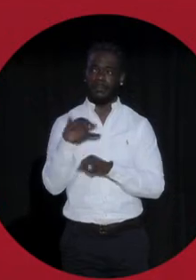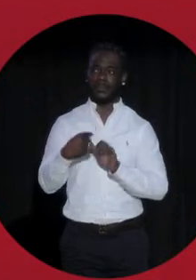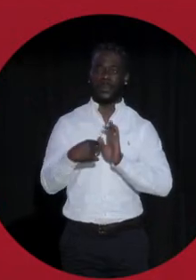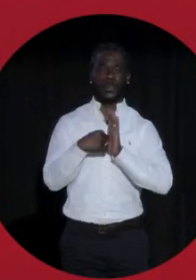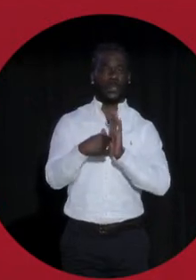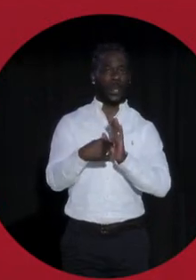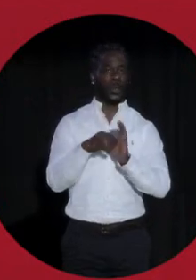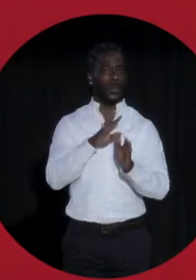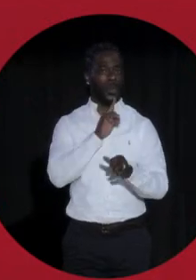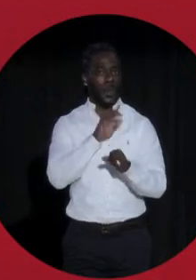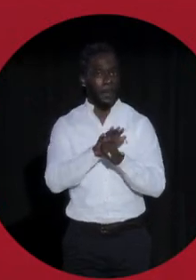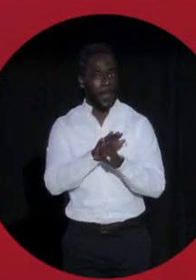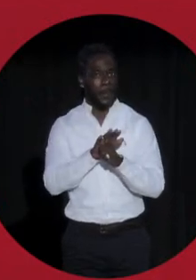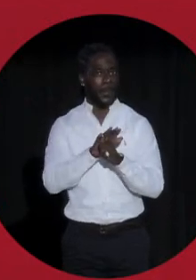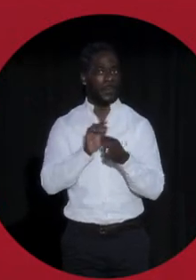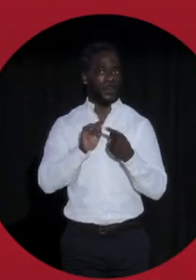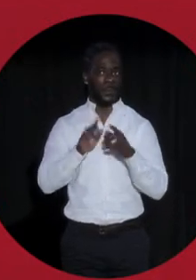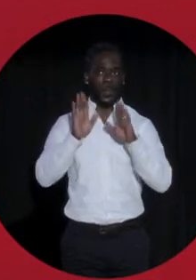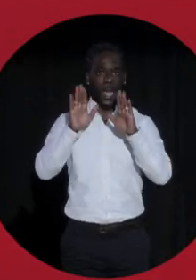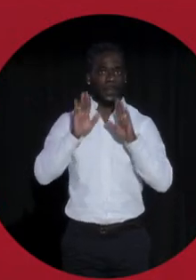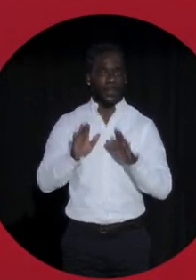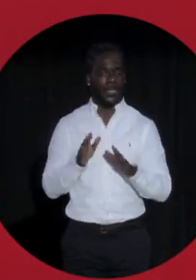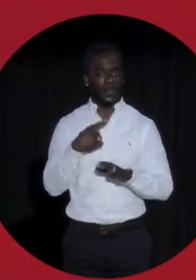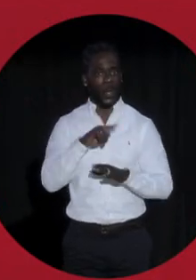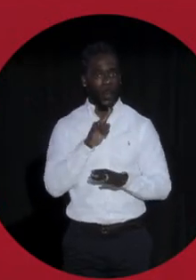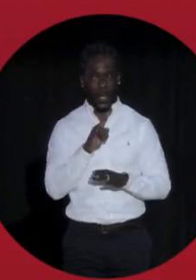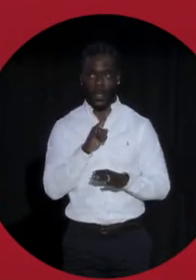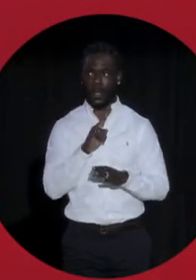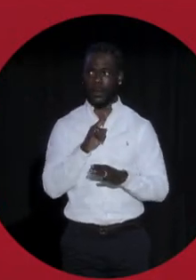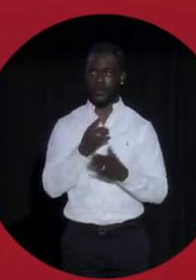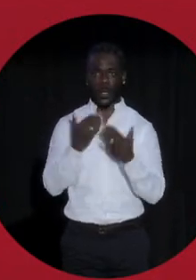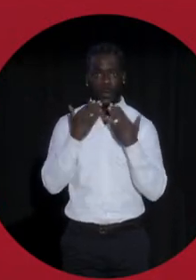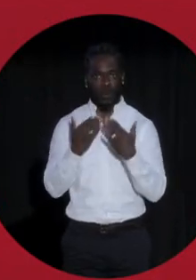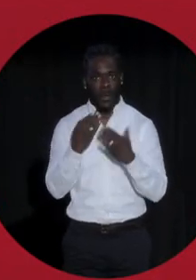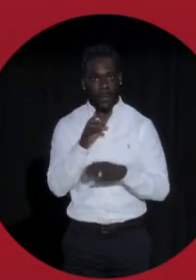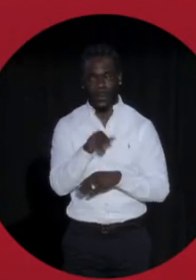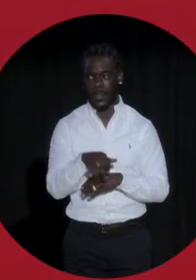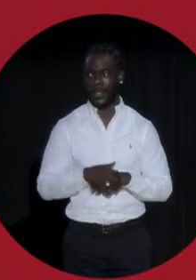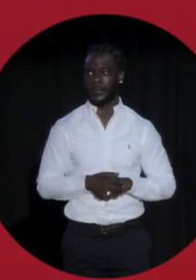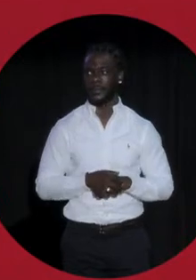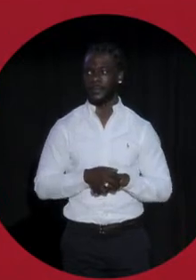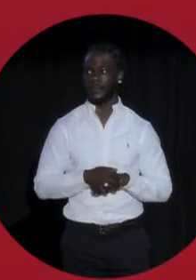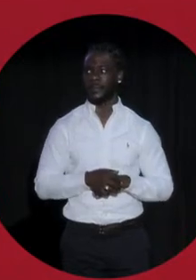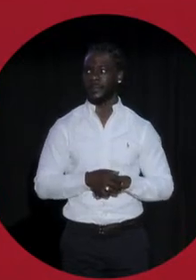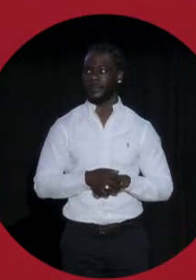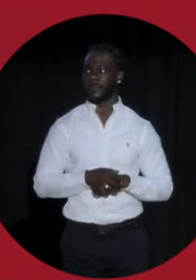commitment to excellence, and we are extremely grateful.